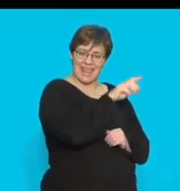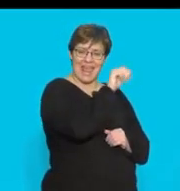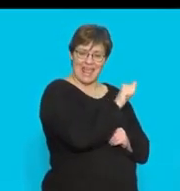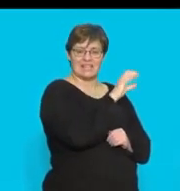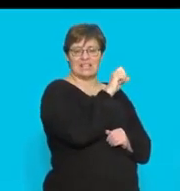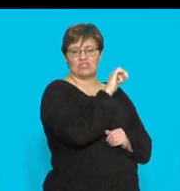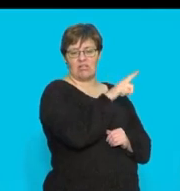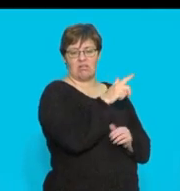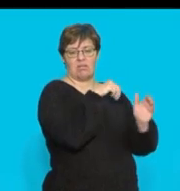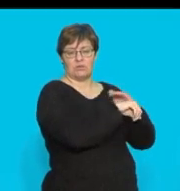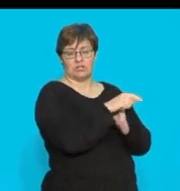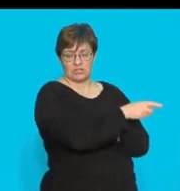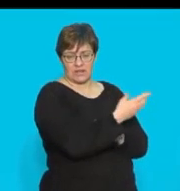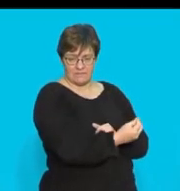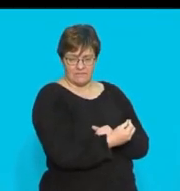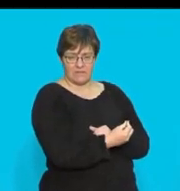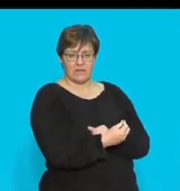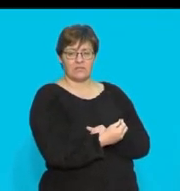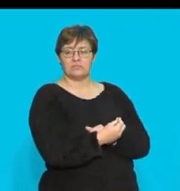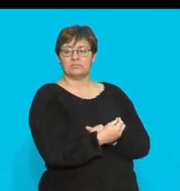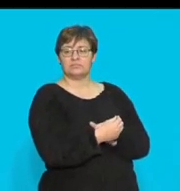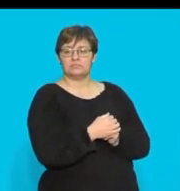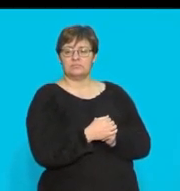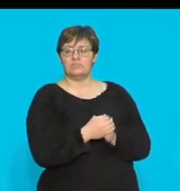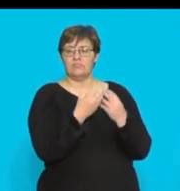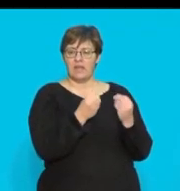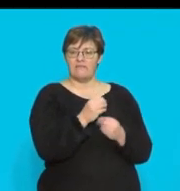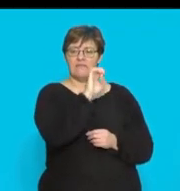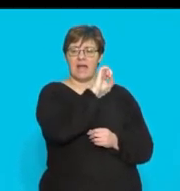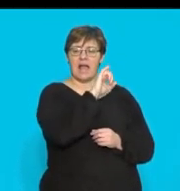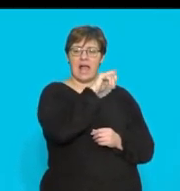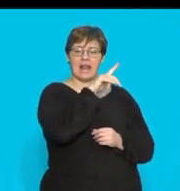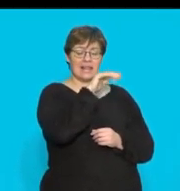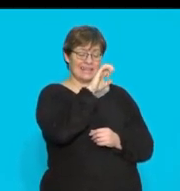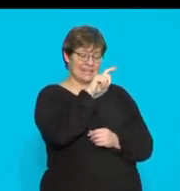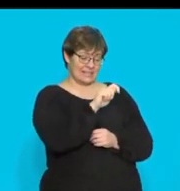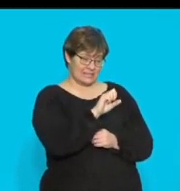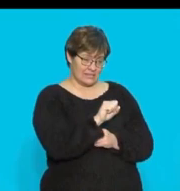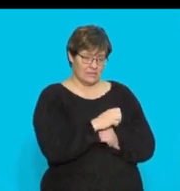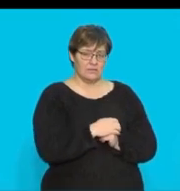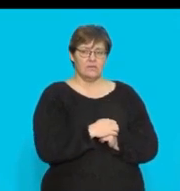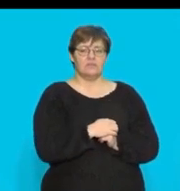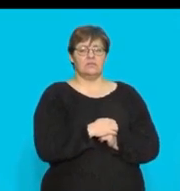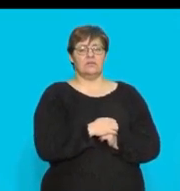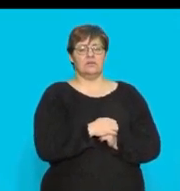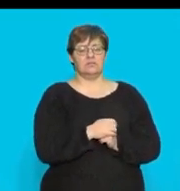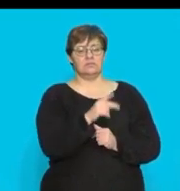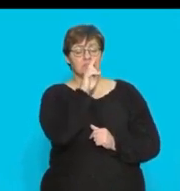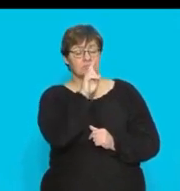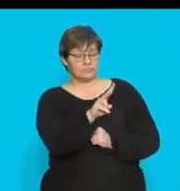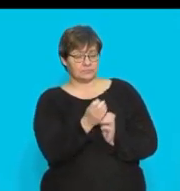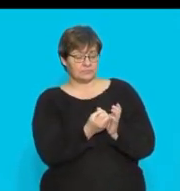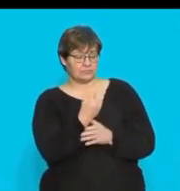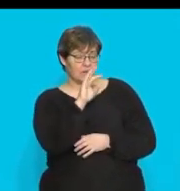asexual reproduction. And there's that word islets again. We had the same when we had our potatoes. All right, so when we look